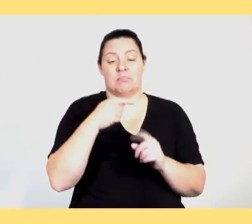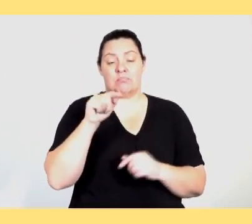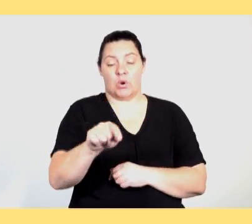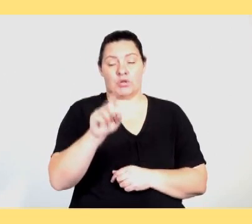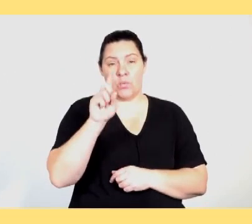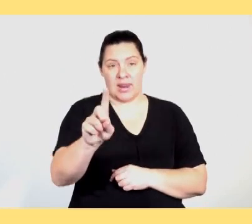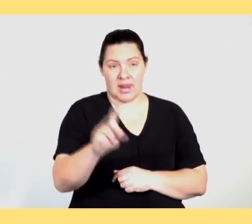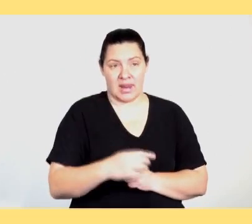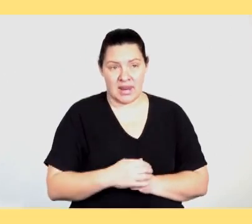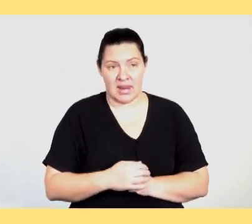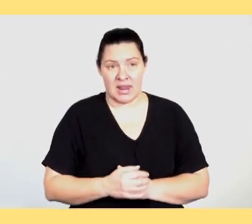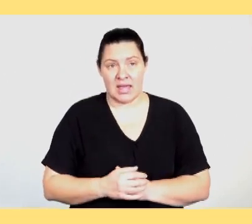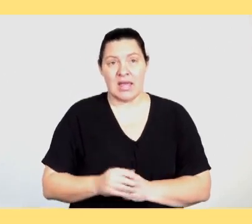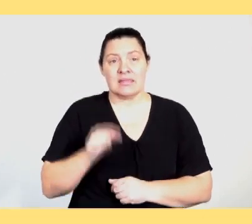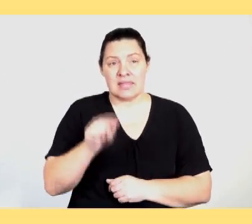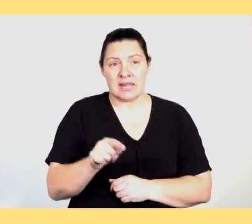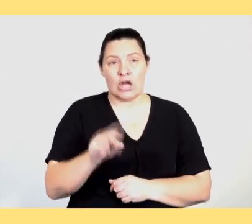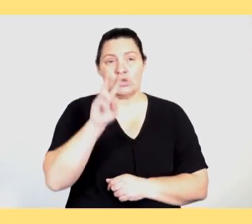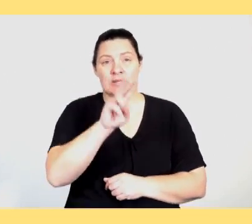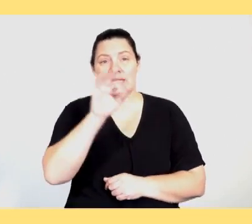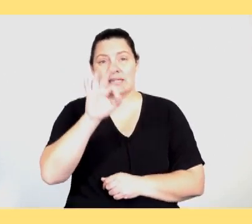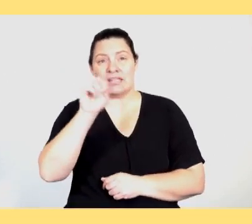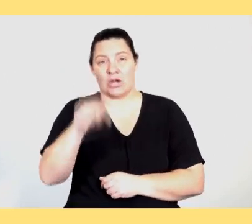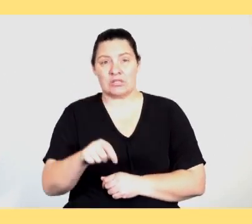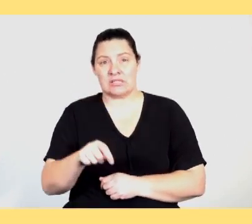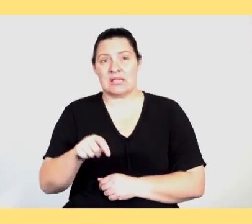38.1, and here it's going to be